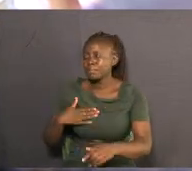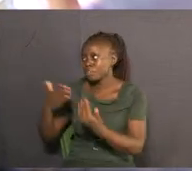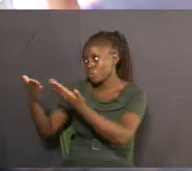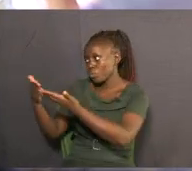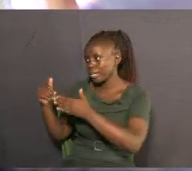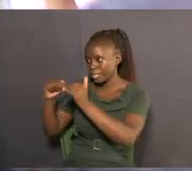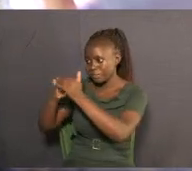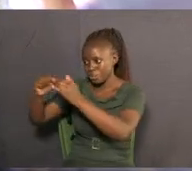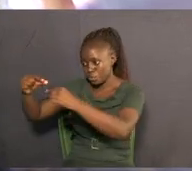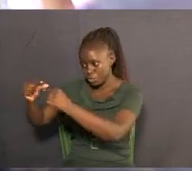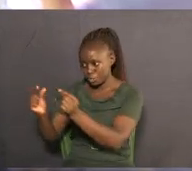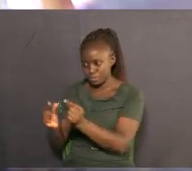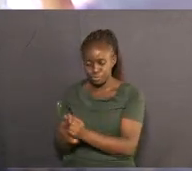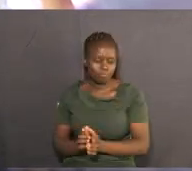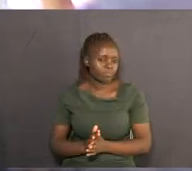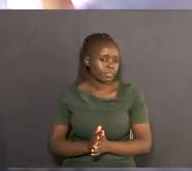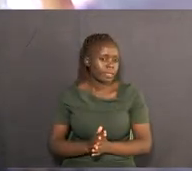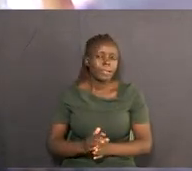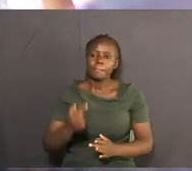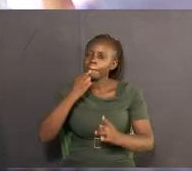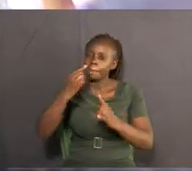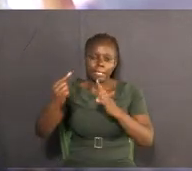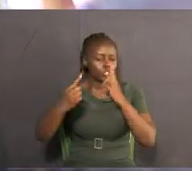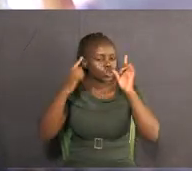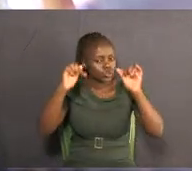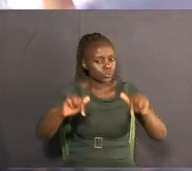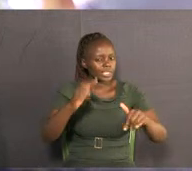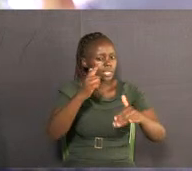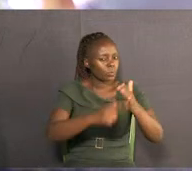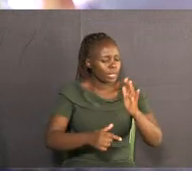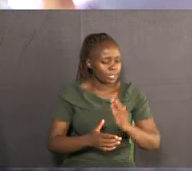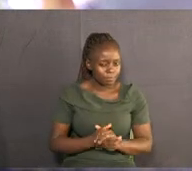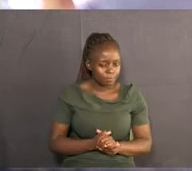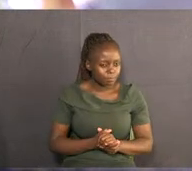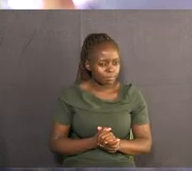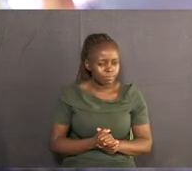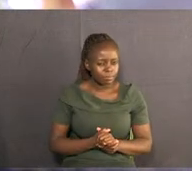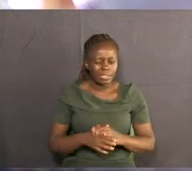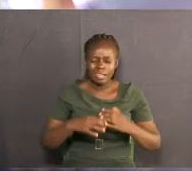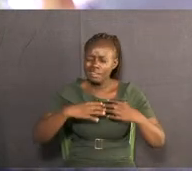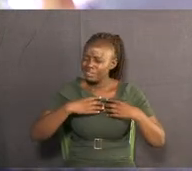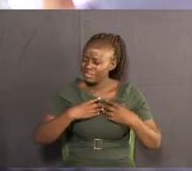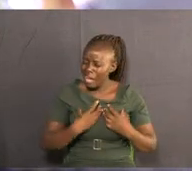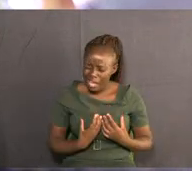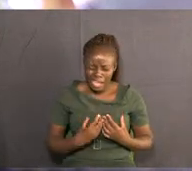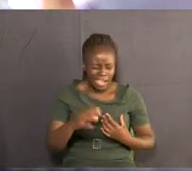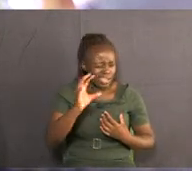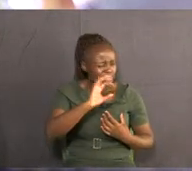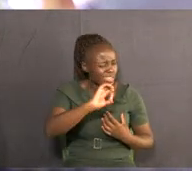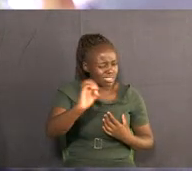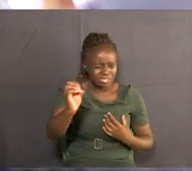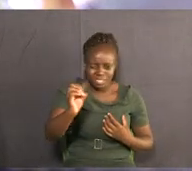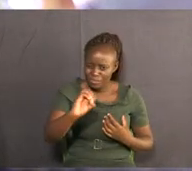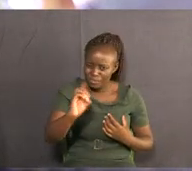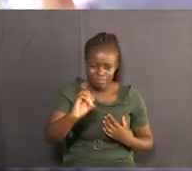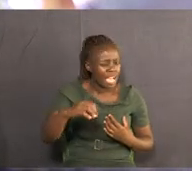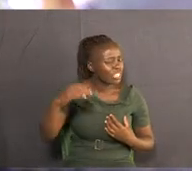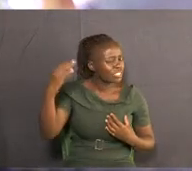challenge that we are given today is to not get tired then to share this